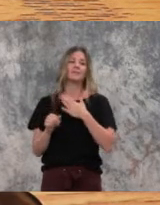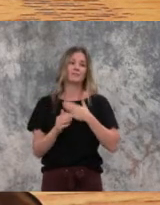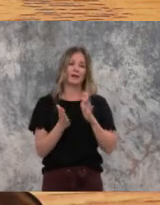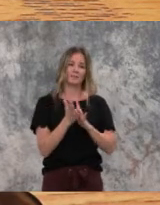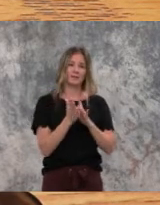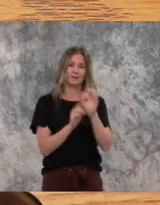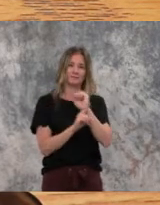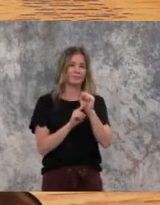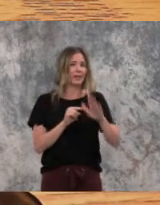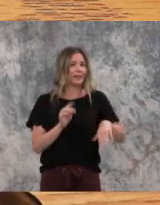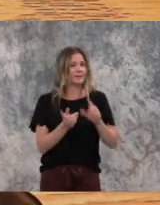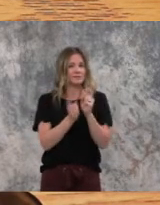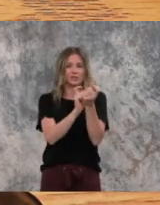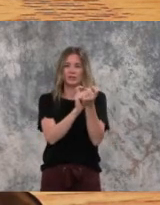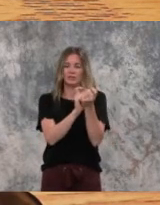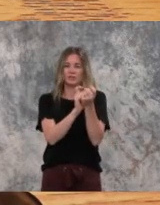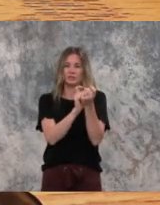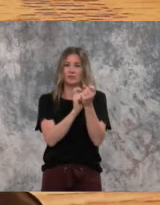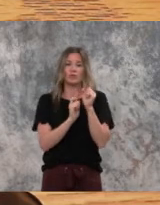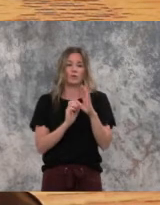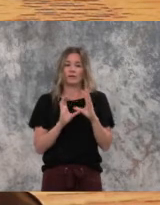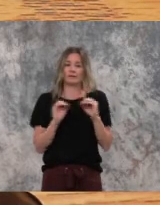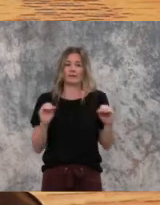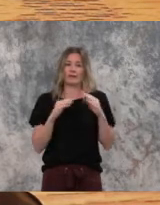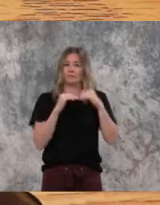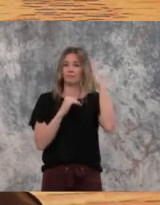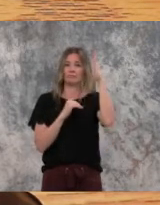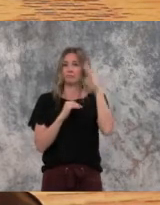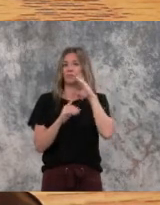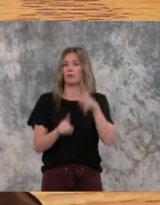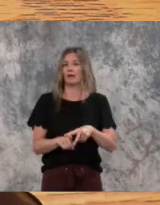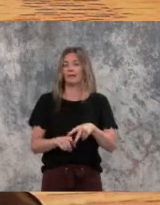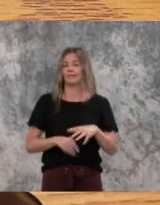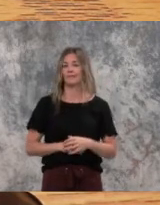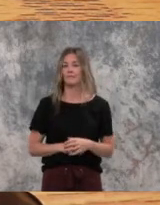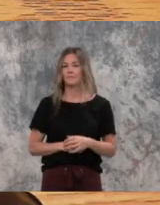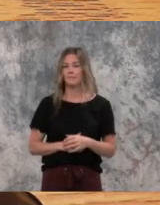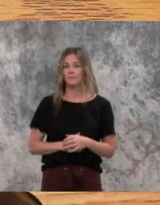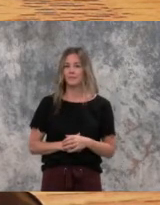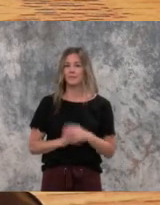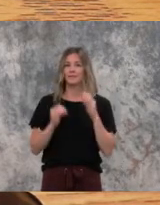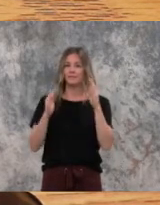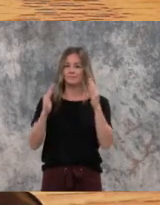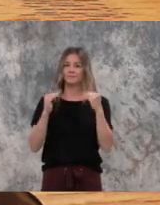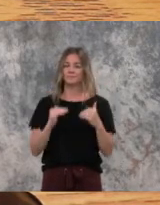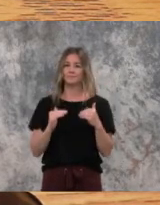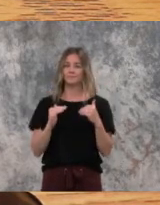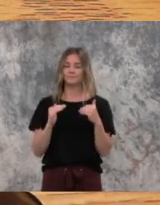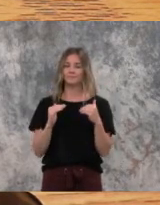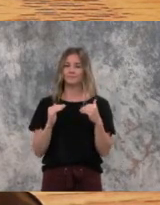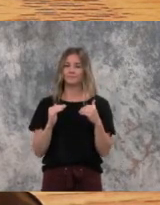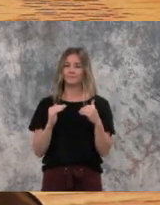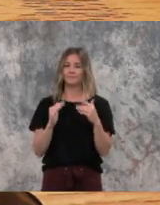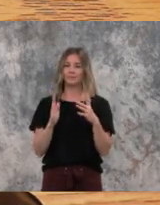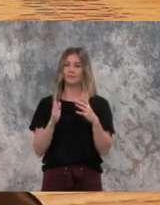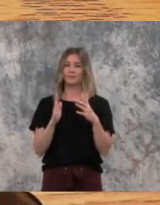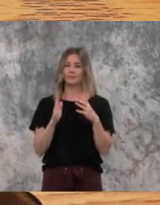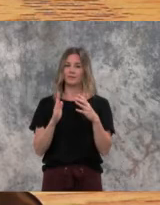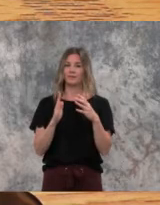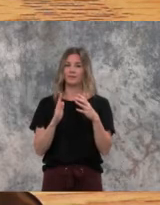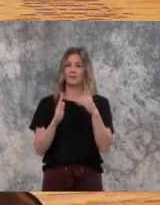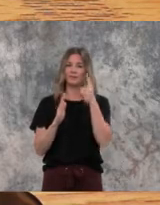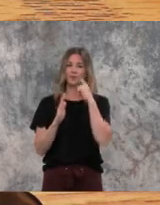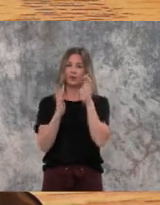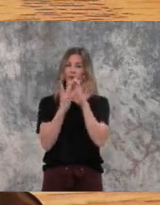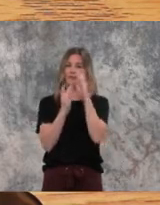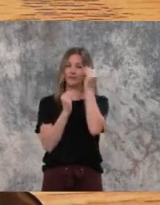not changed. None of the above apply. You'll then proceed to fill in the required information for